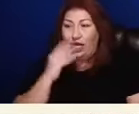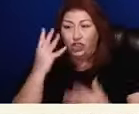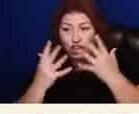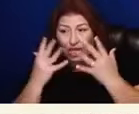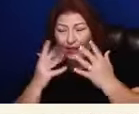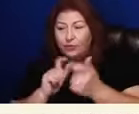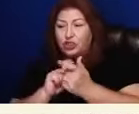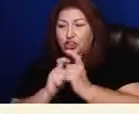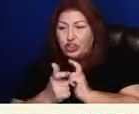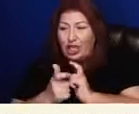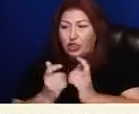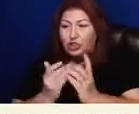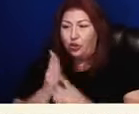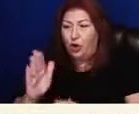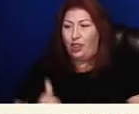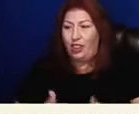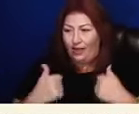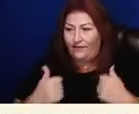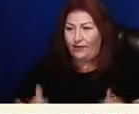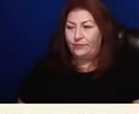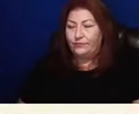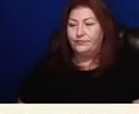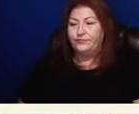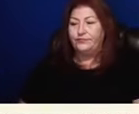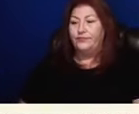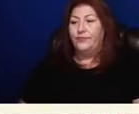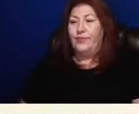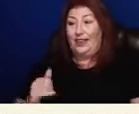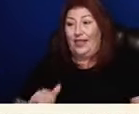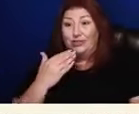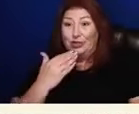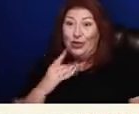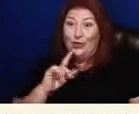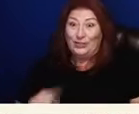changed throughout your life? Oh, that's a good question.